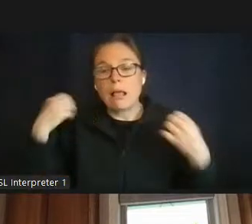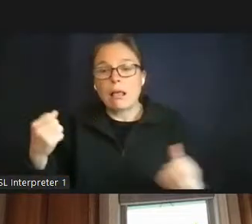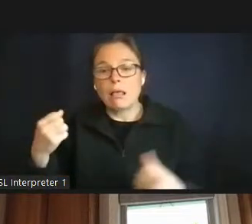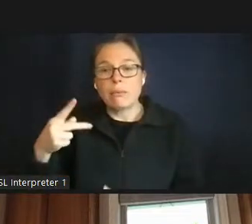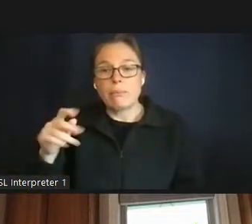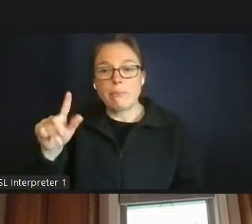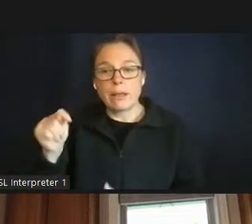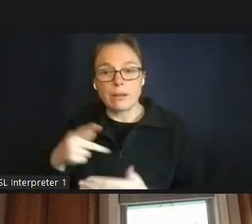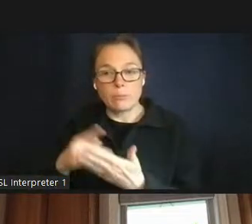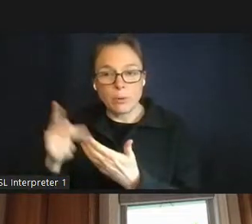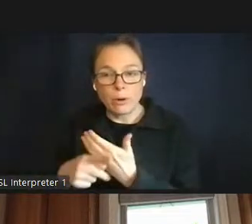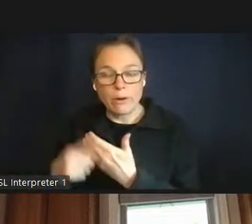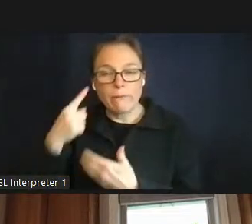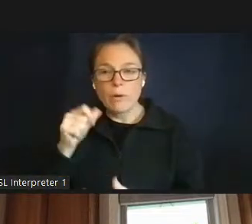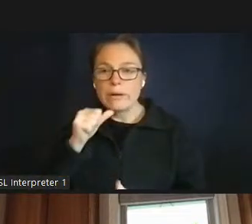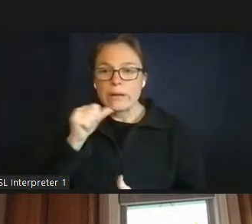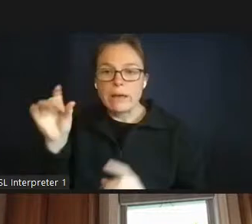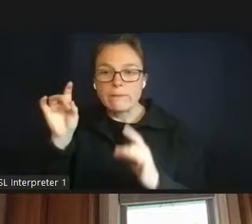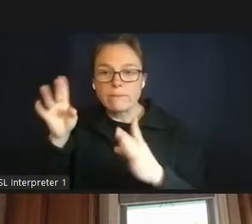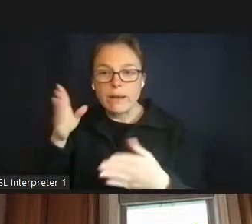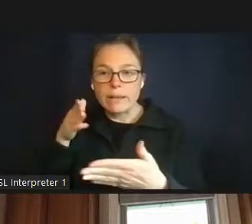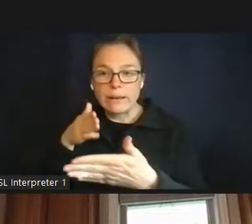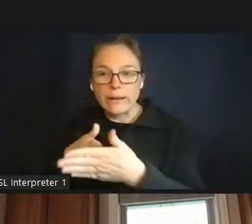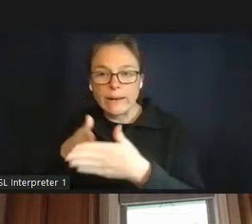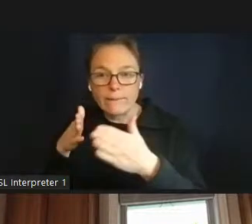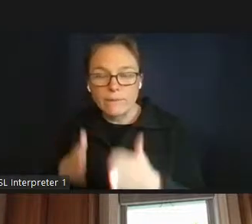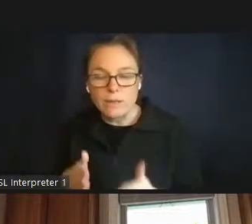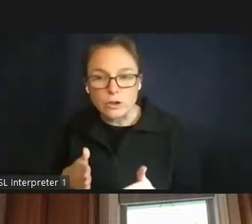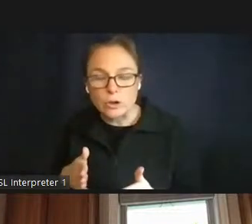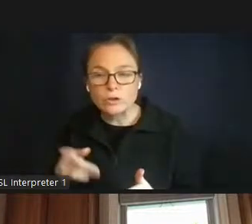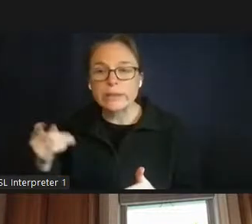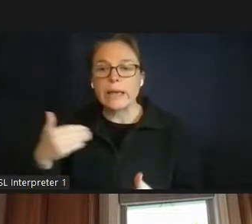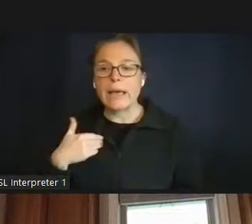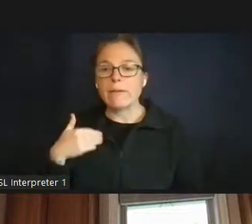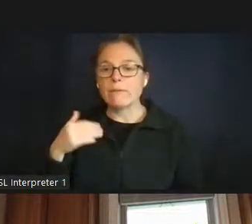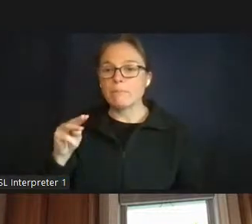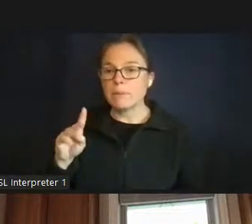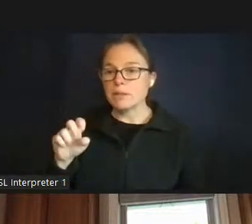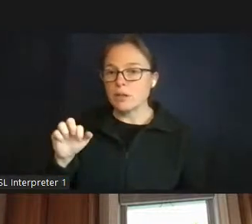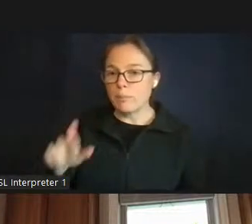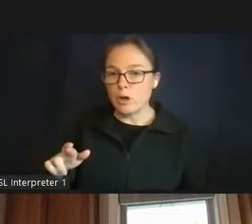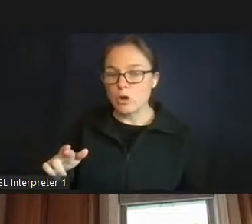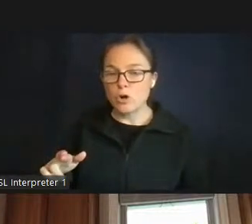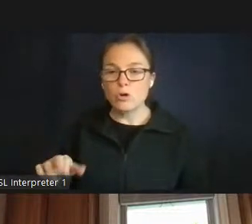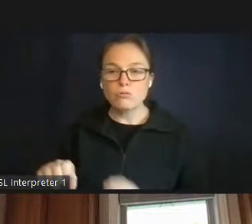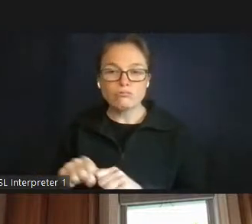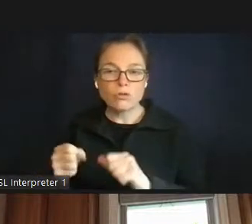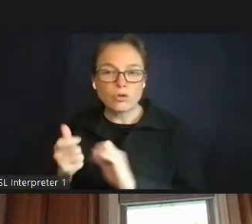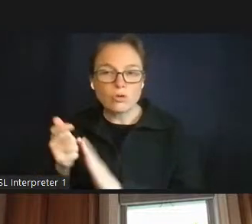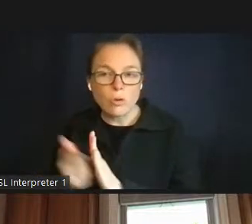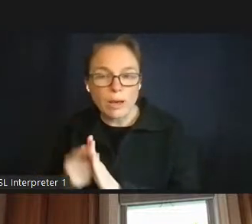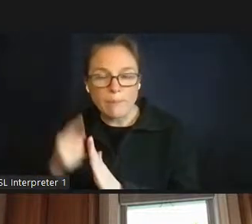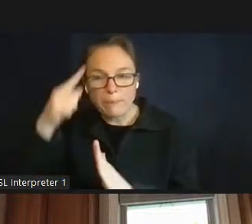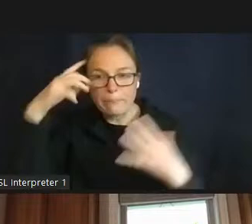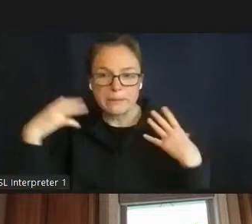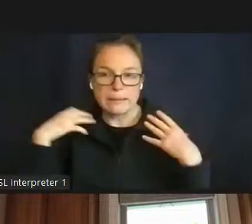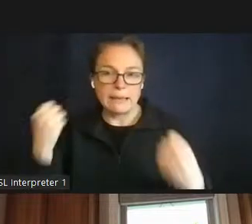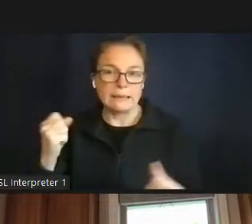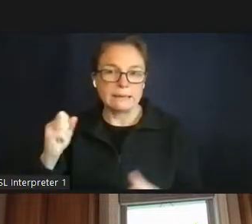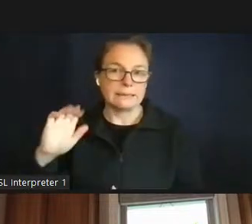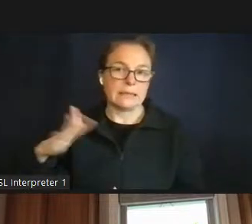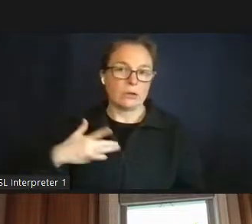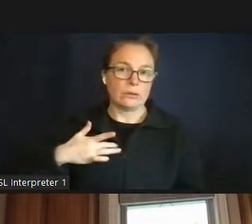select nonviolent offenders who are charged with qualifying misdemeanor crime where mental illness is a significant factor in the criminal